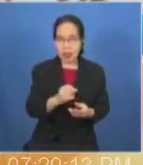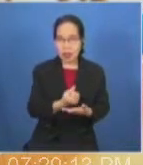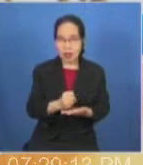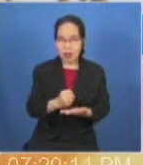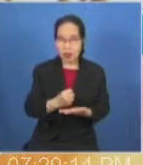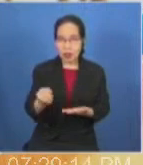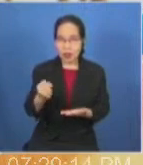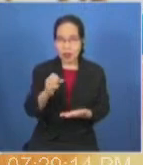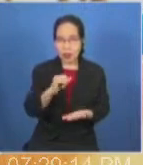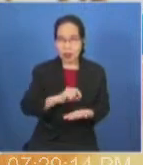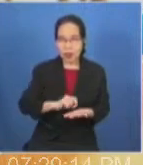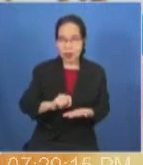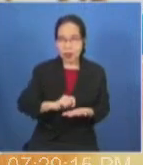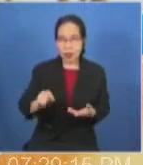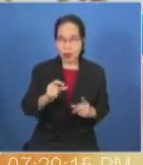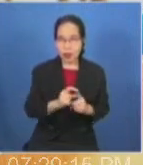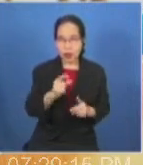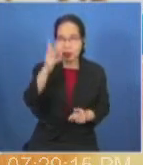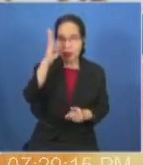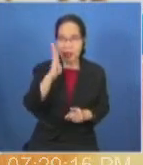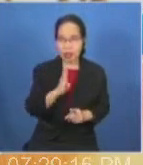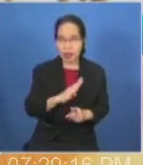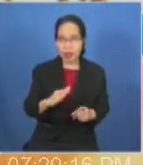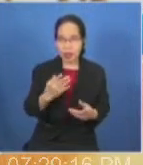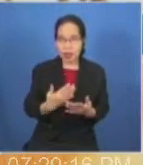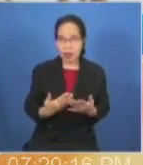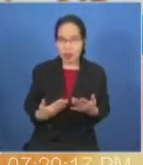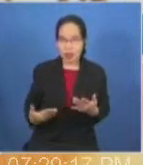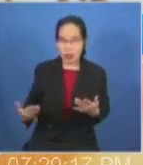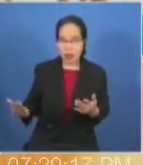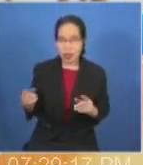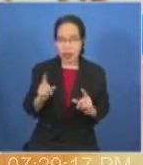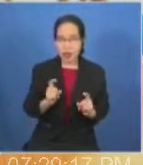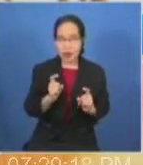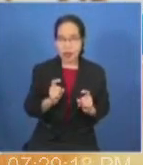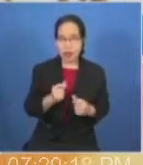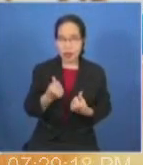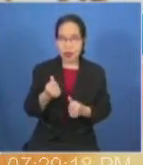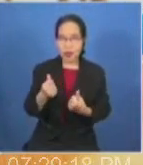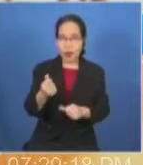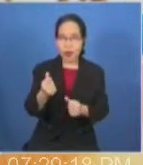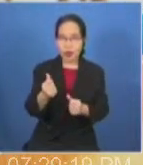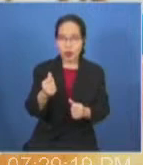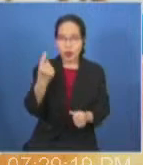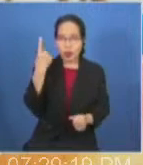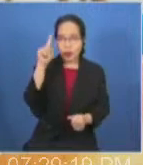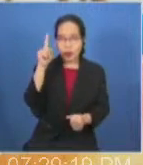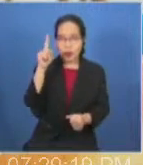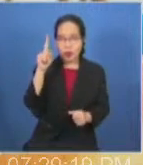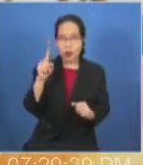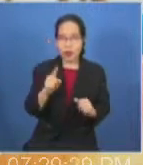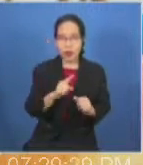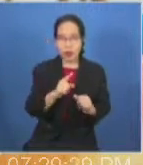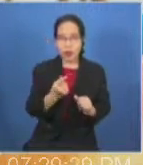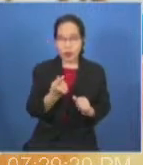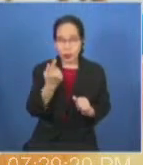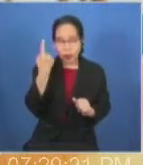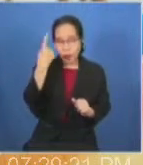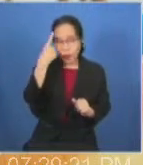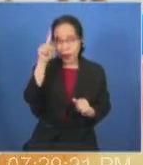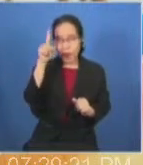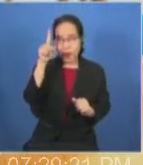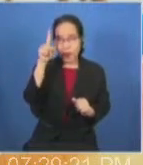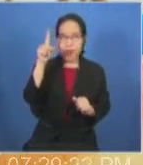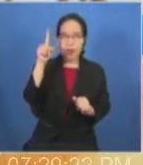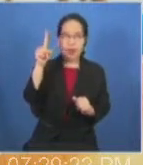that the words of God are written in it, the things that we should obey